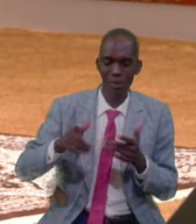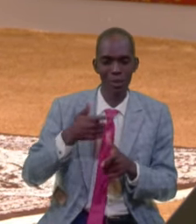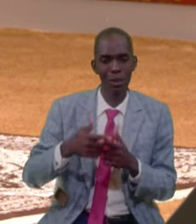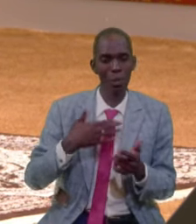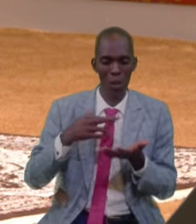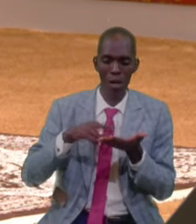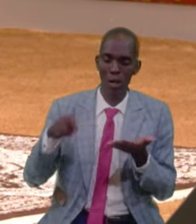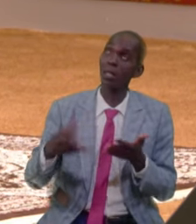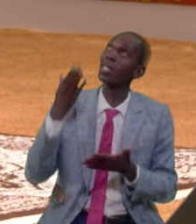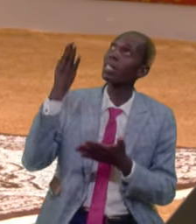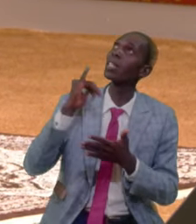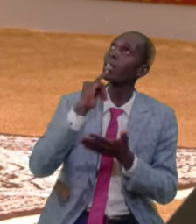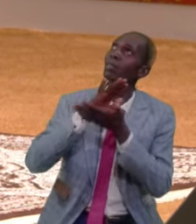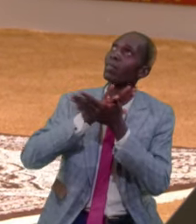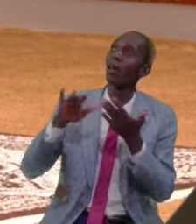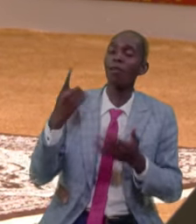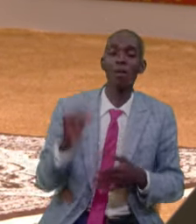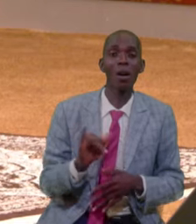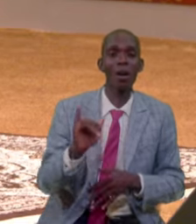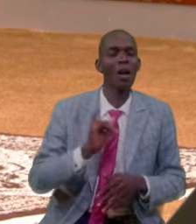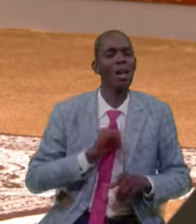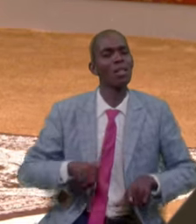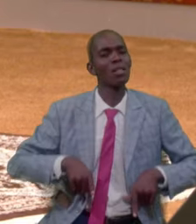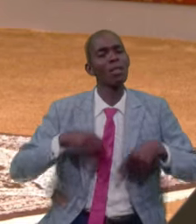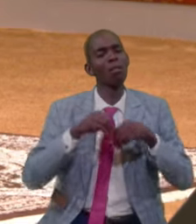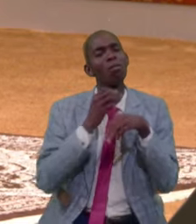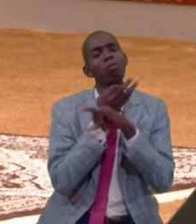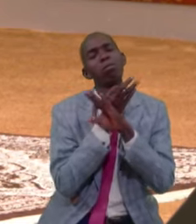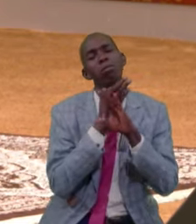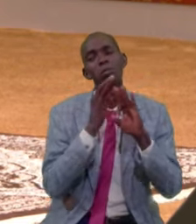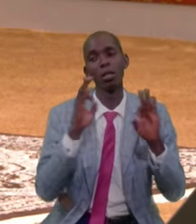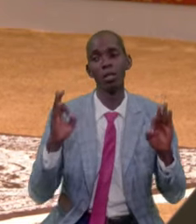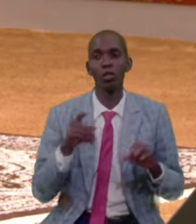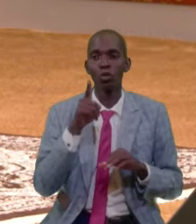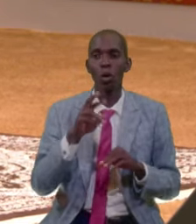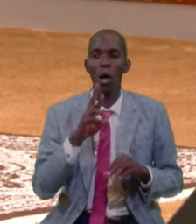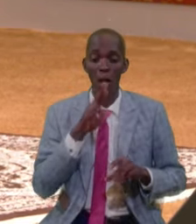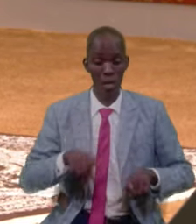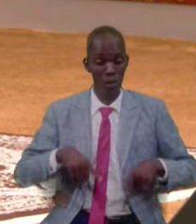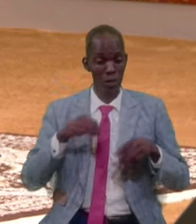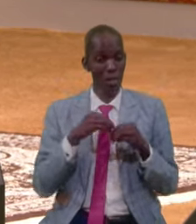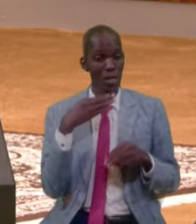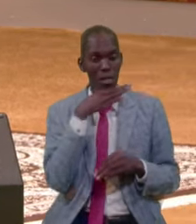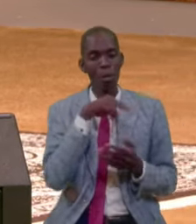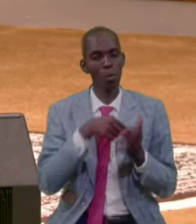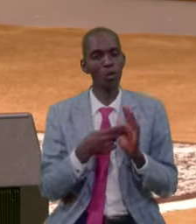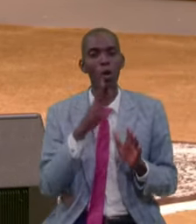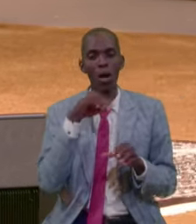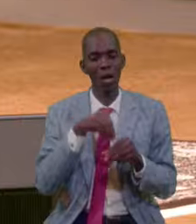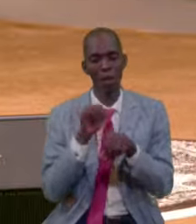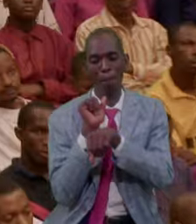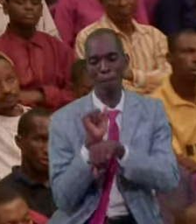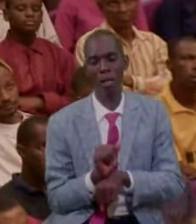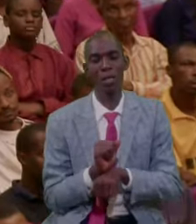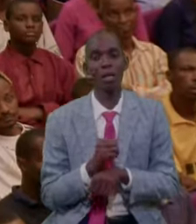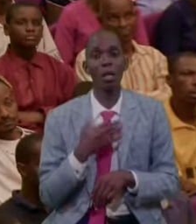clean. And forever, I live in freedom. If you're living in a lie, you're living in bondage. And you don't know the